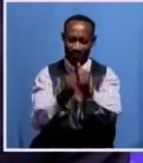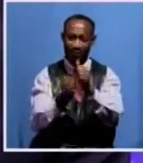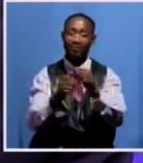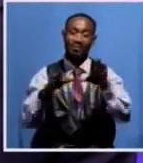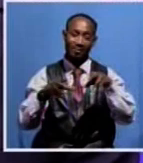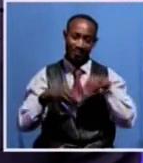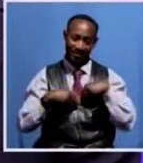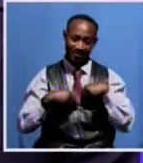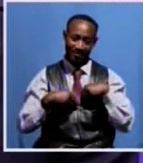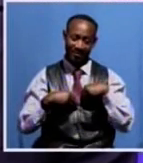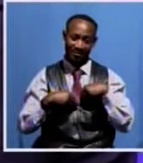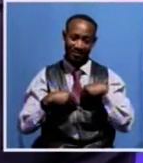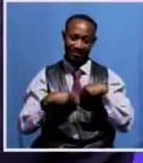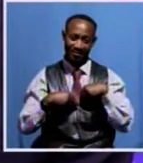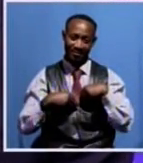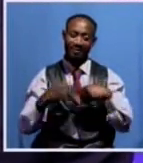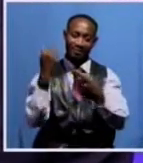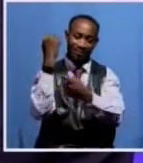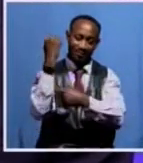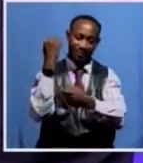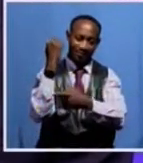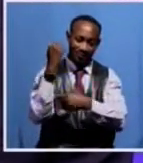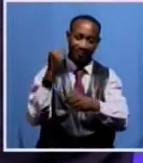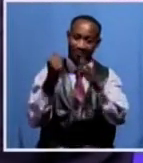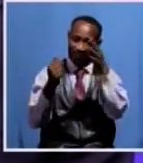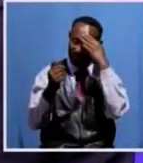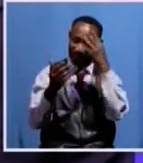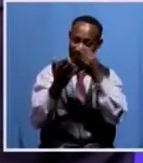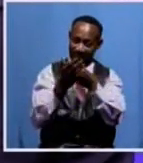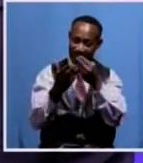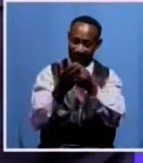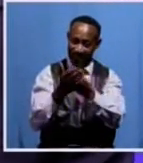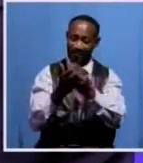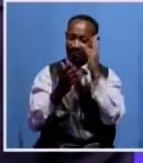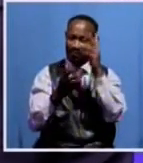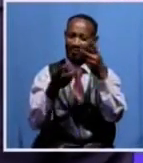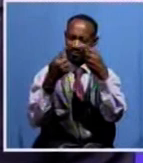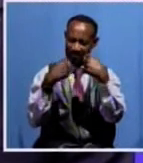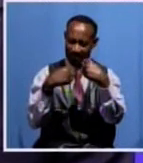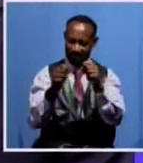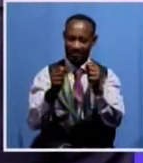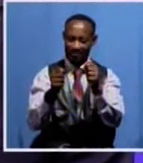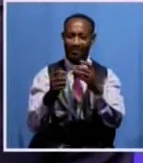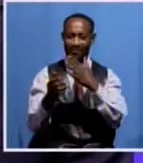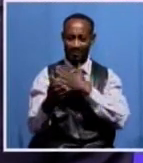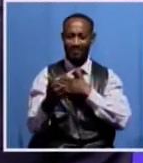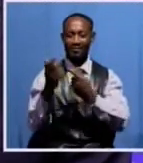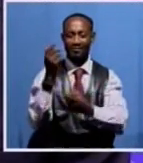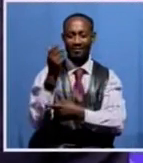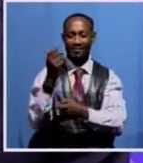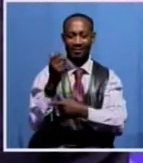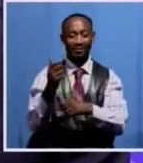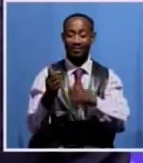acknowledge, the temptation is for the Minister of Finance to say, I am going to increase tax. That's the temptation. I have not